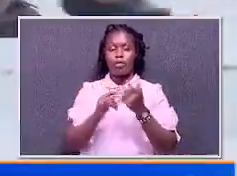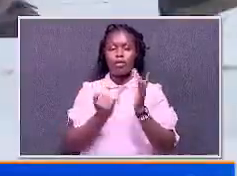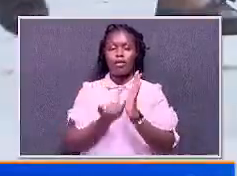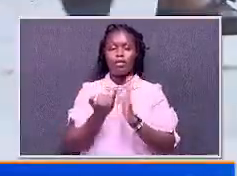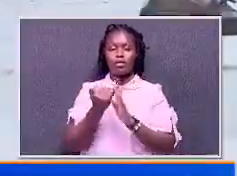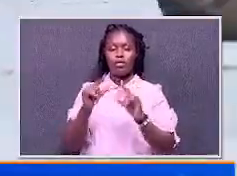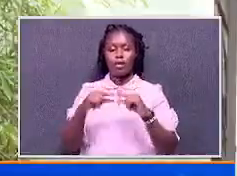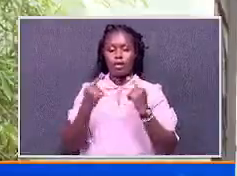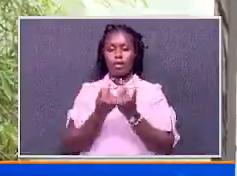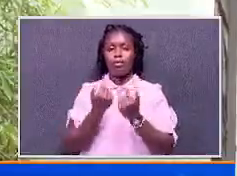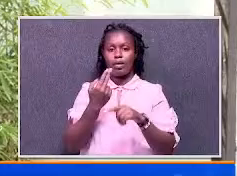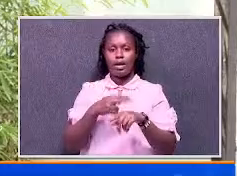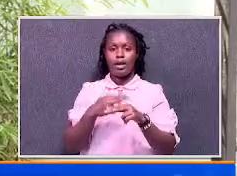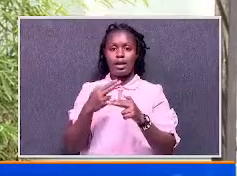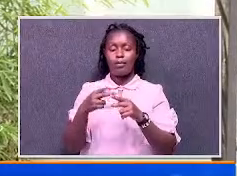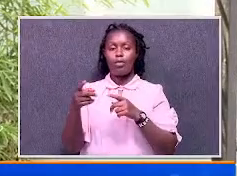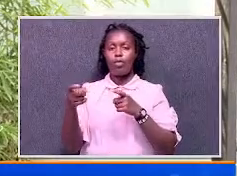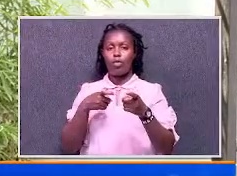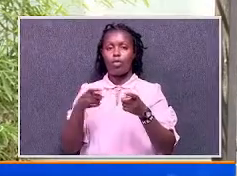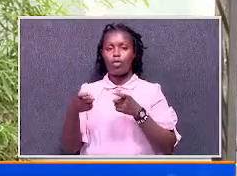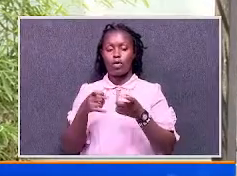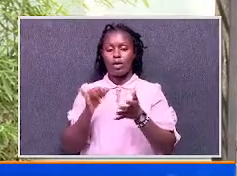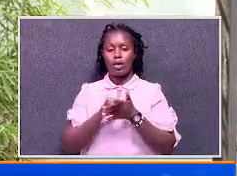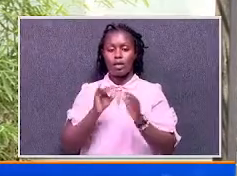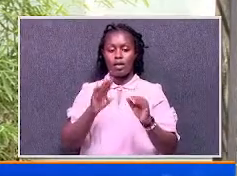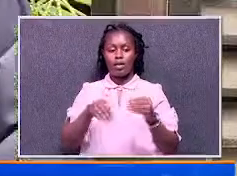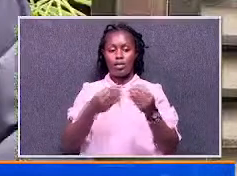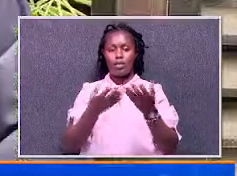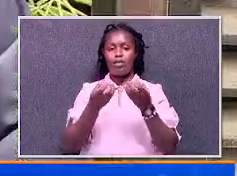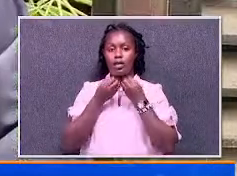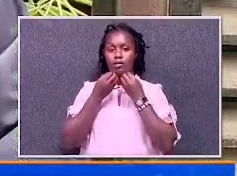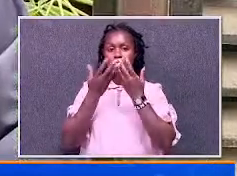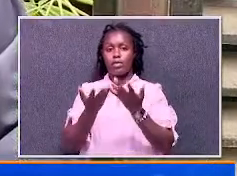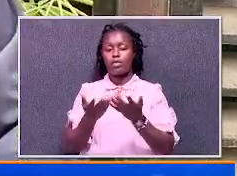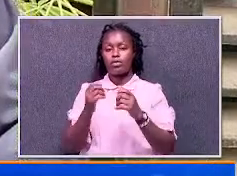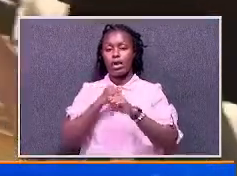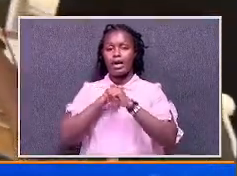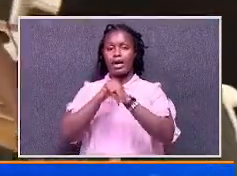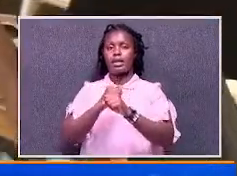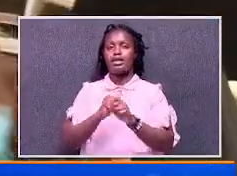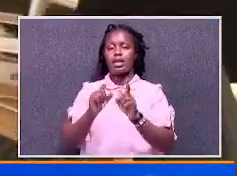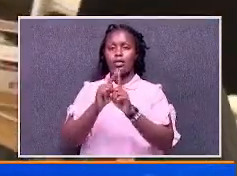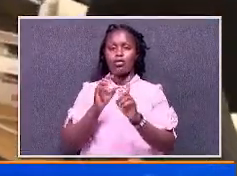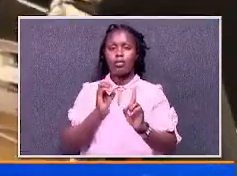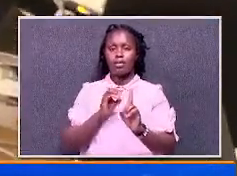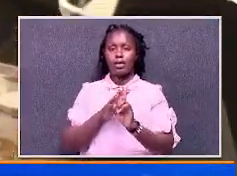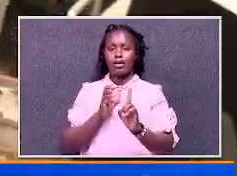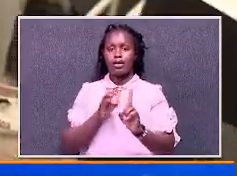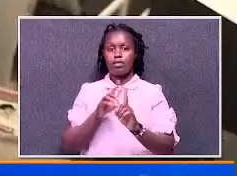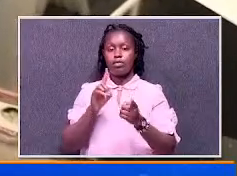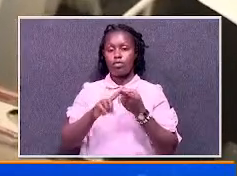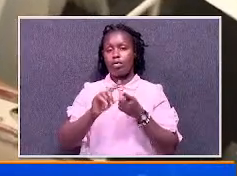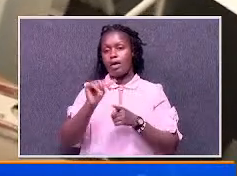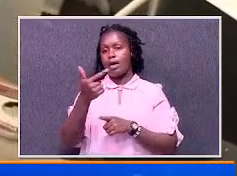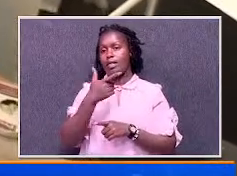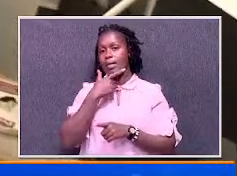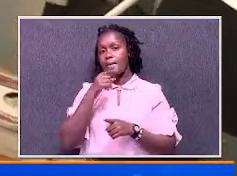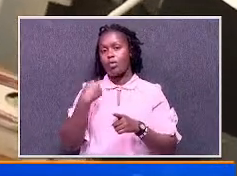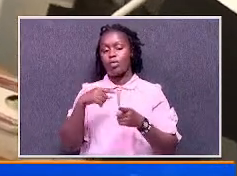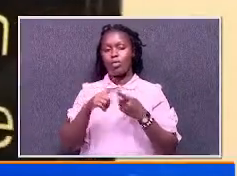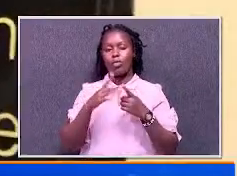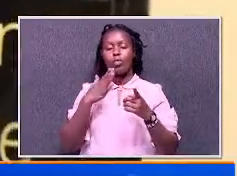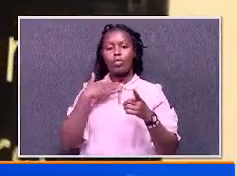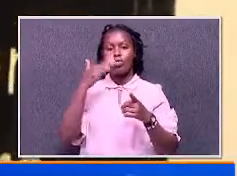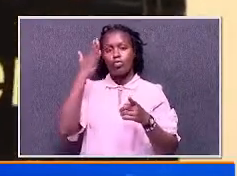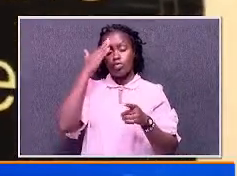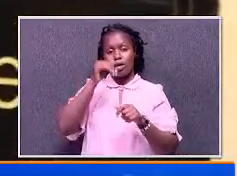group dubbed control takers that offer information, guidance and mentorship to other men who are curious about